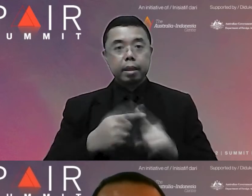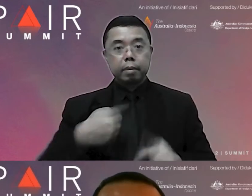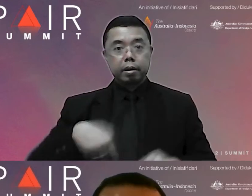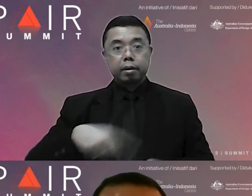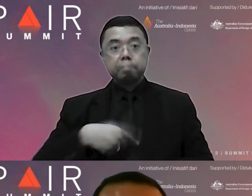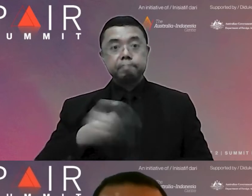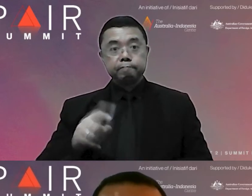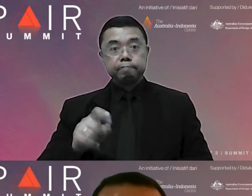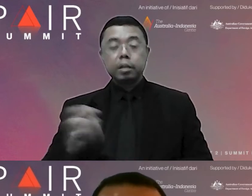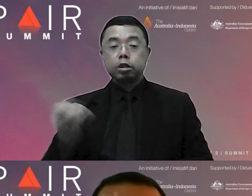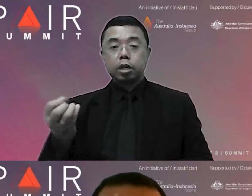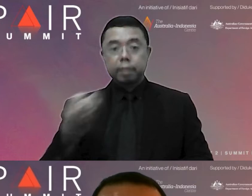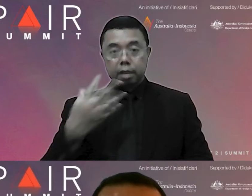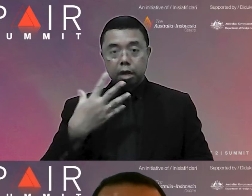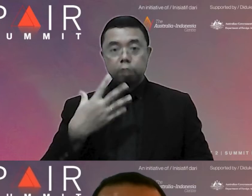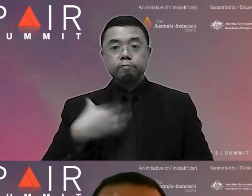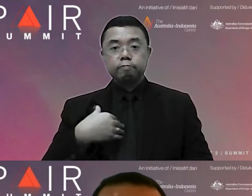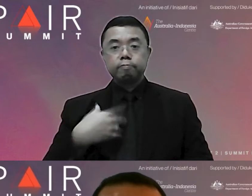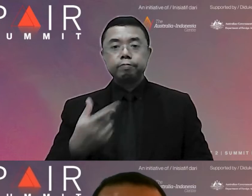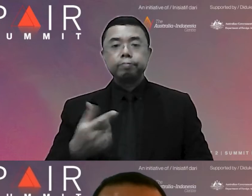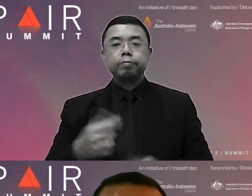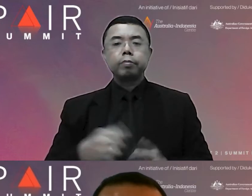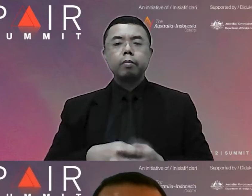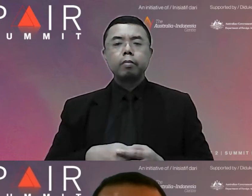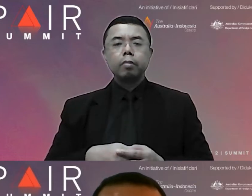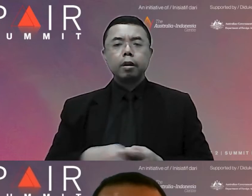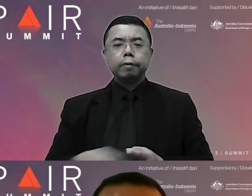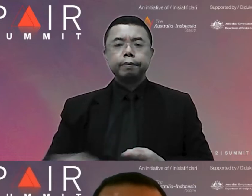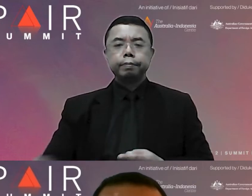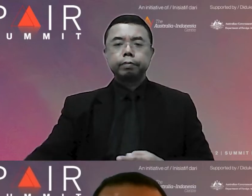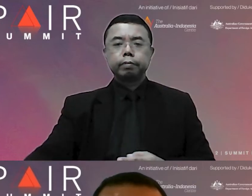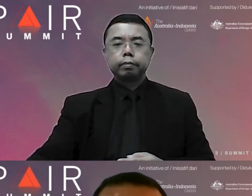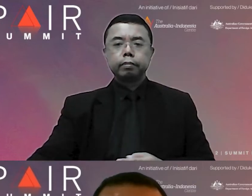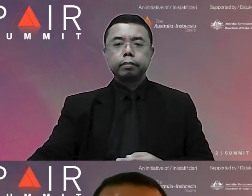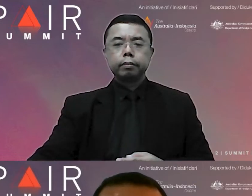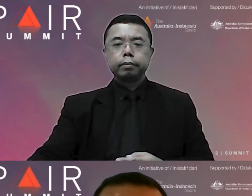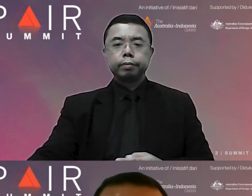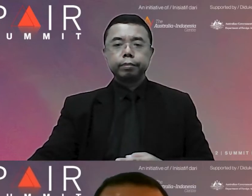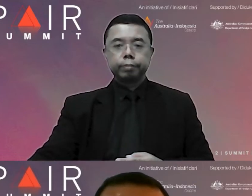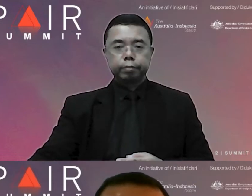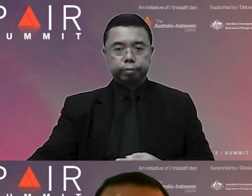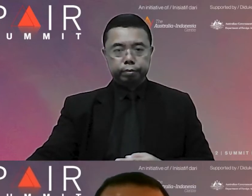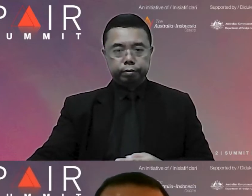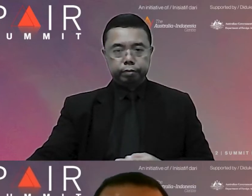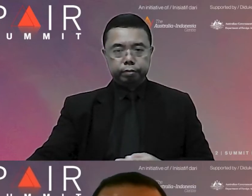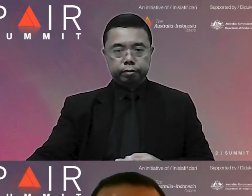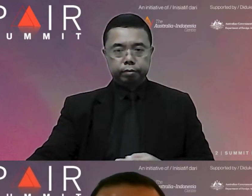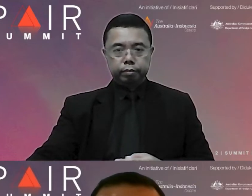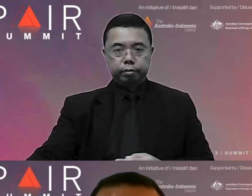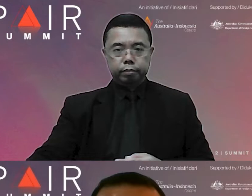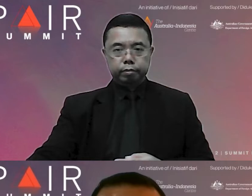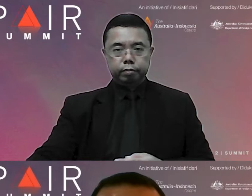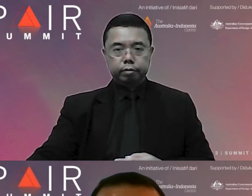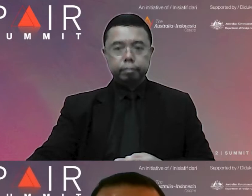messaging. And I think Pak Daniel mentioned the complexity even of the rules and